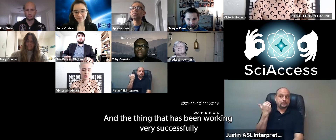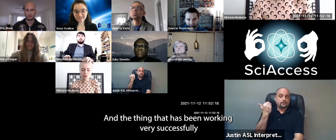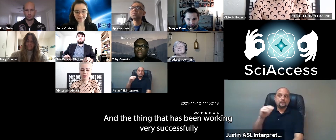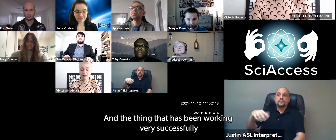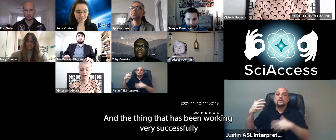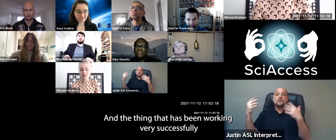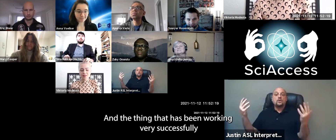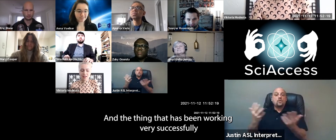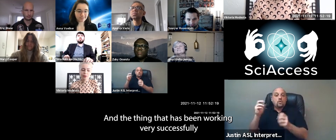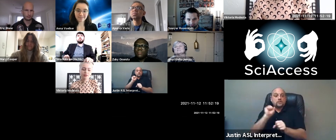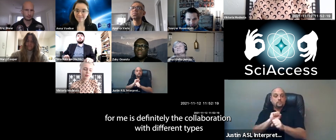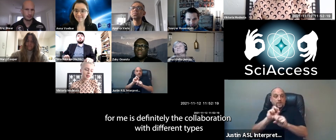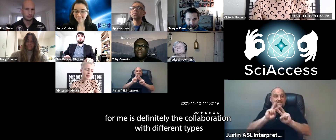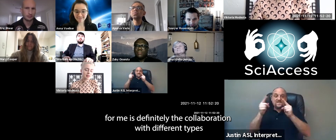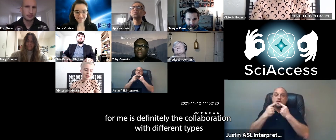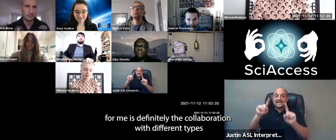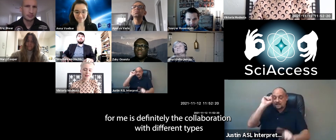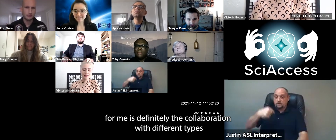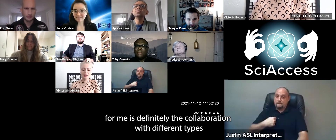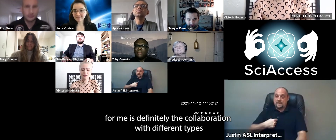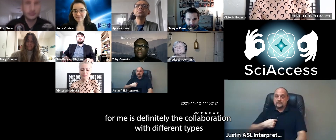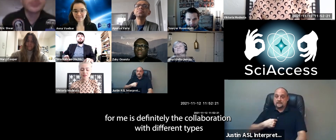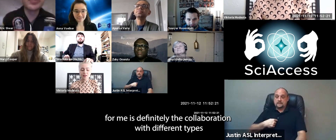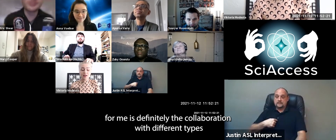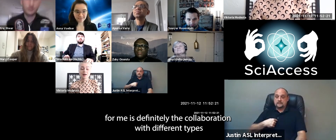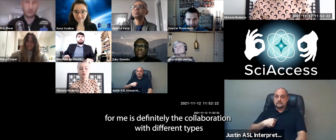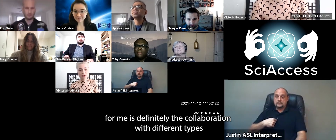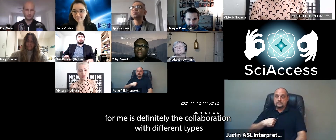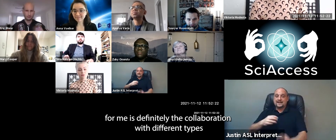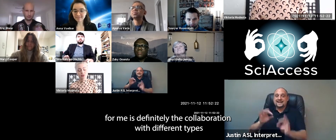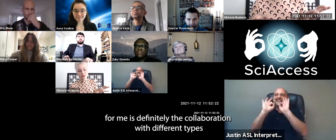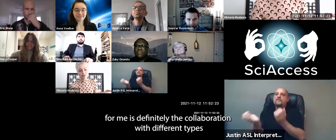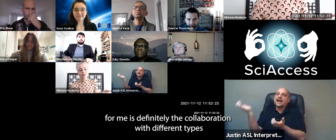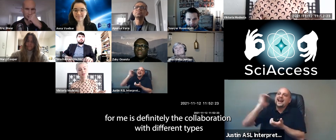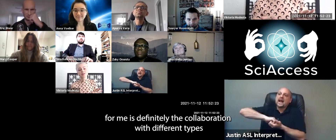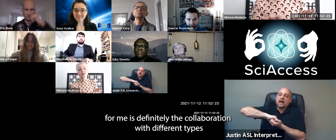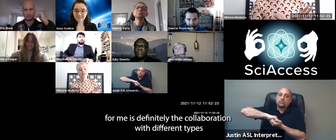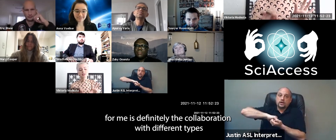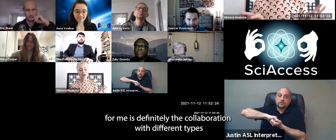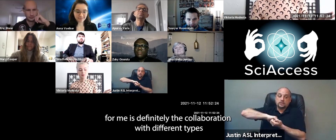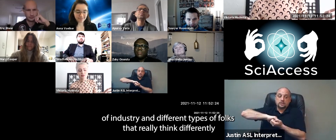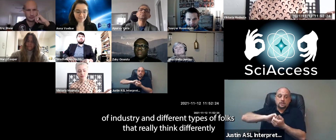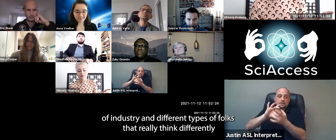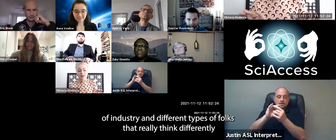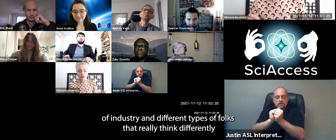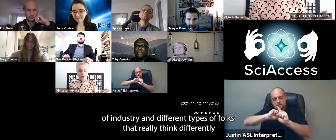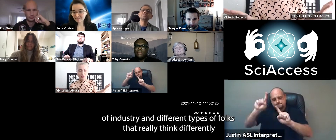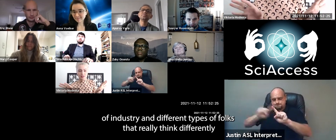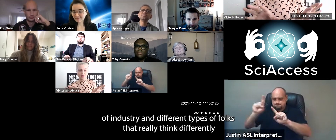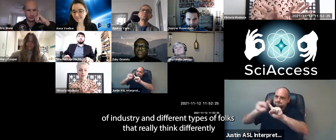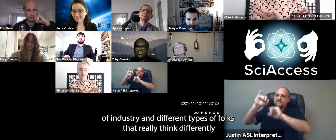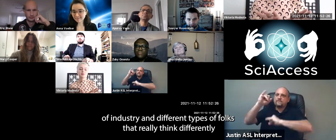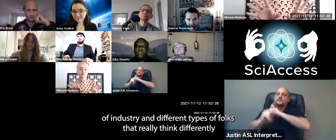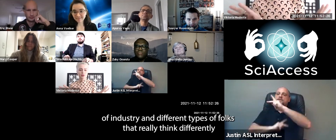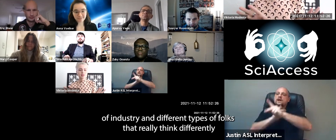has been working very successfully for me is definitely the collaboration with different types of industry